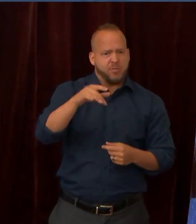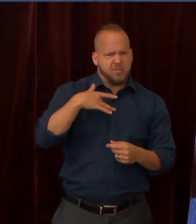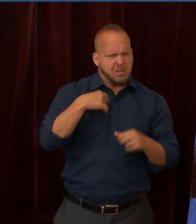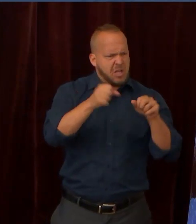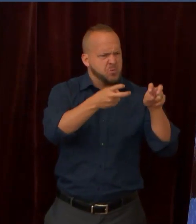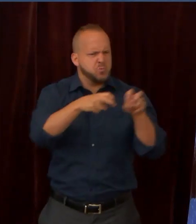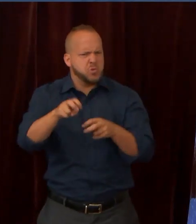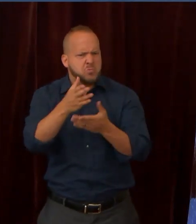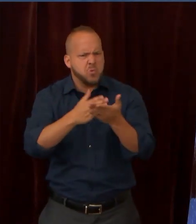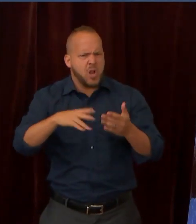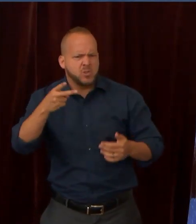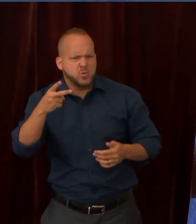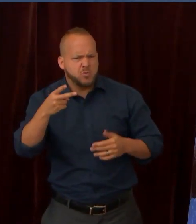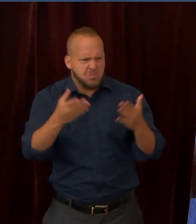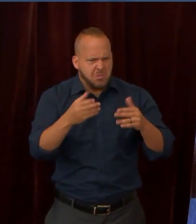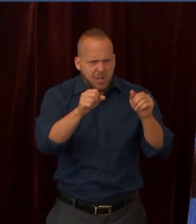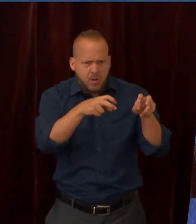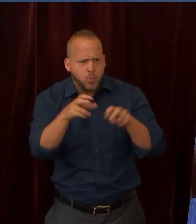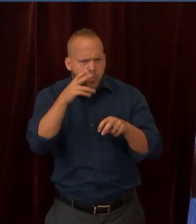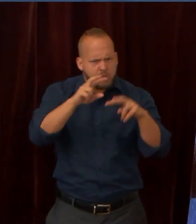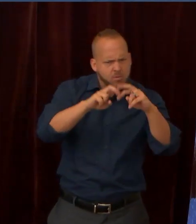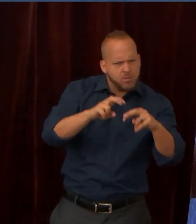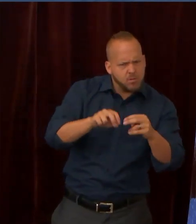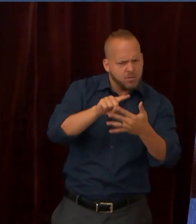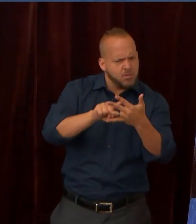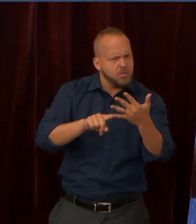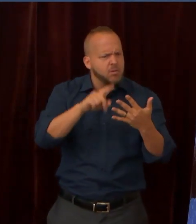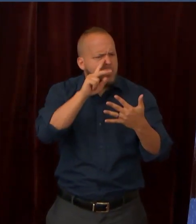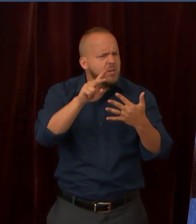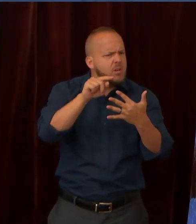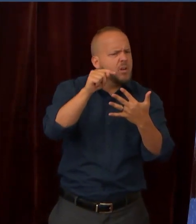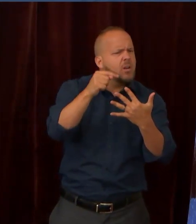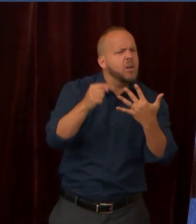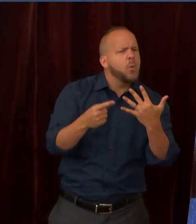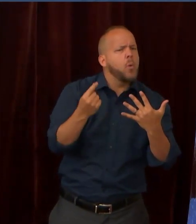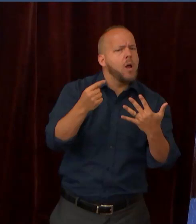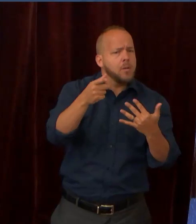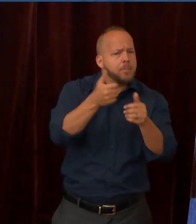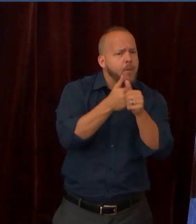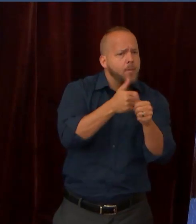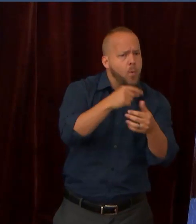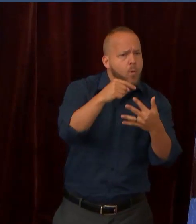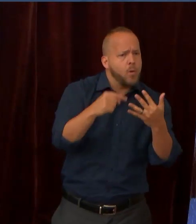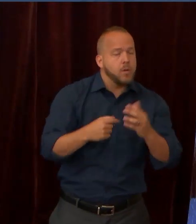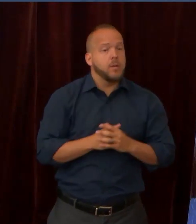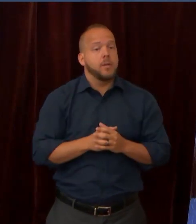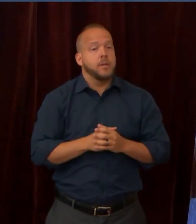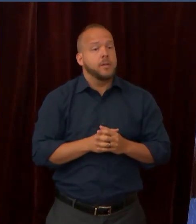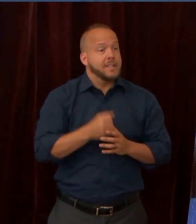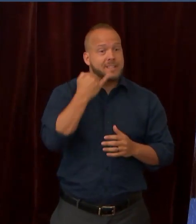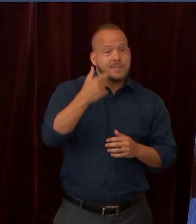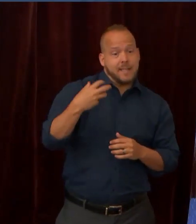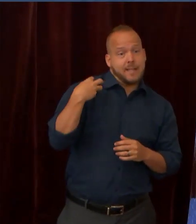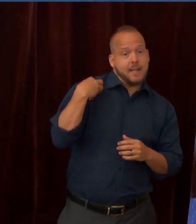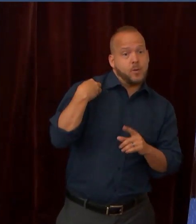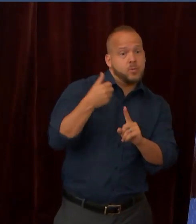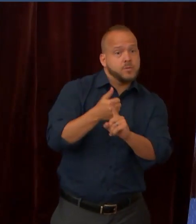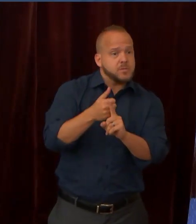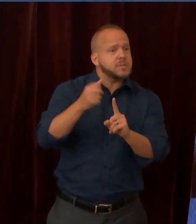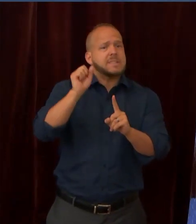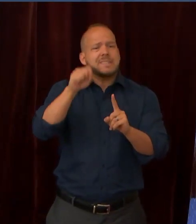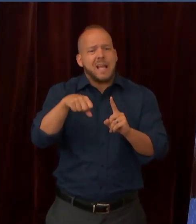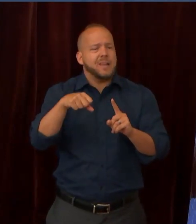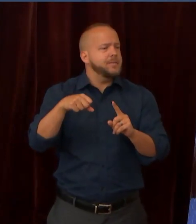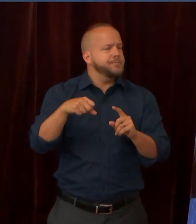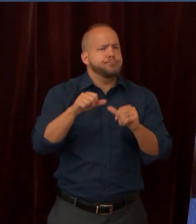officials could maintain their own health restrictions that would be more restrictive. So they retain the ability to do that. But we do